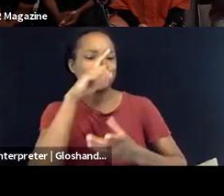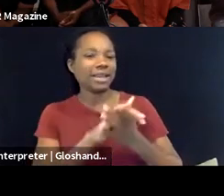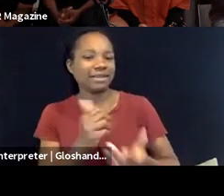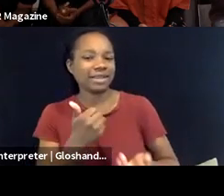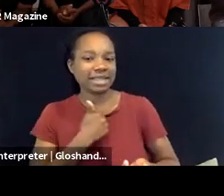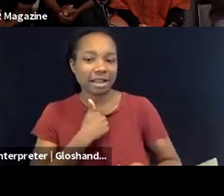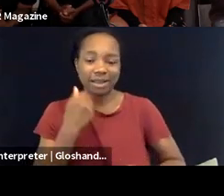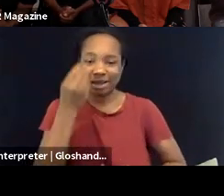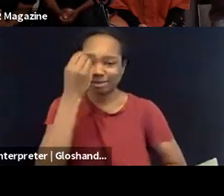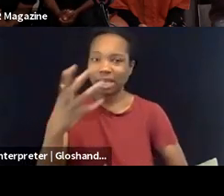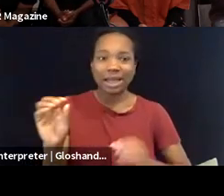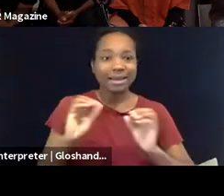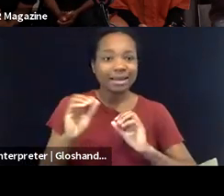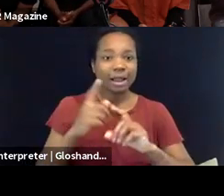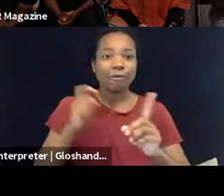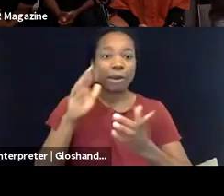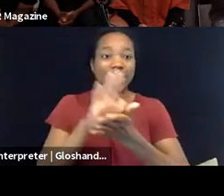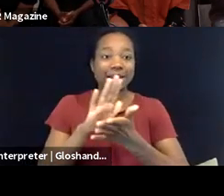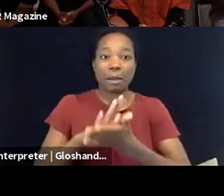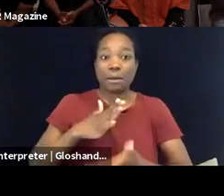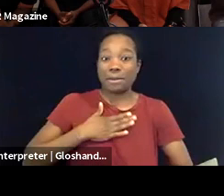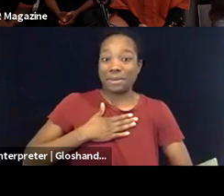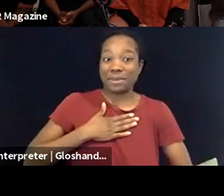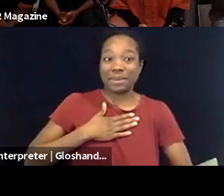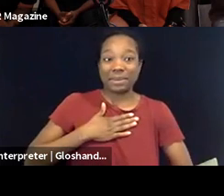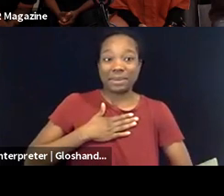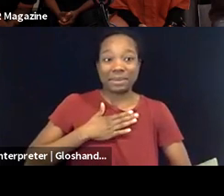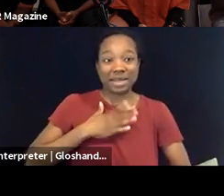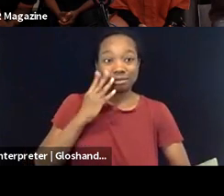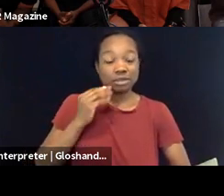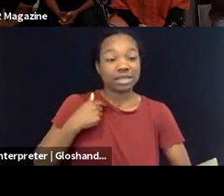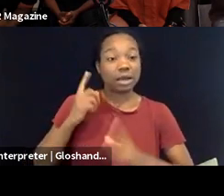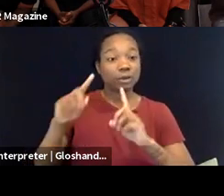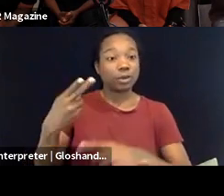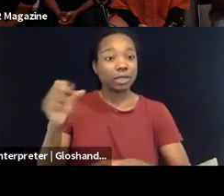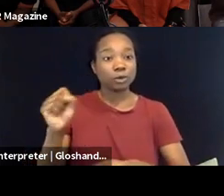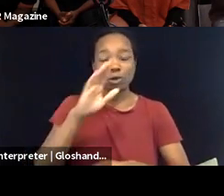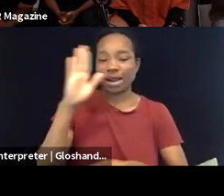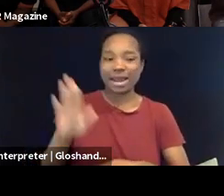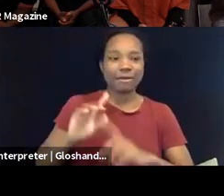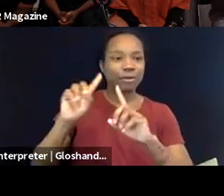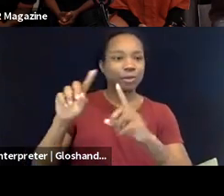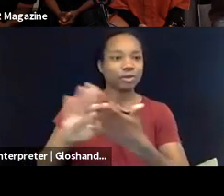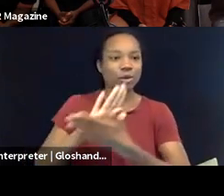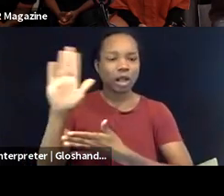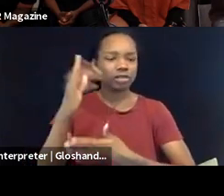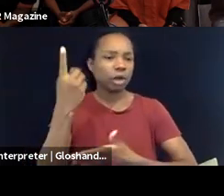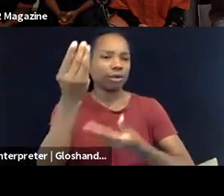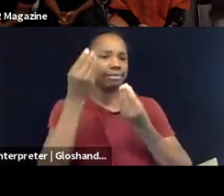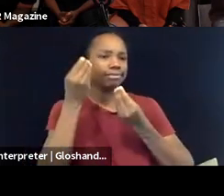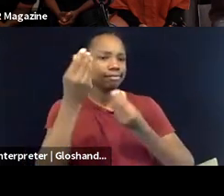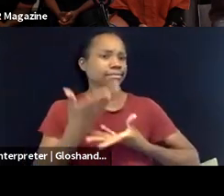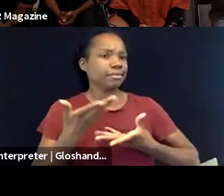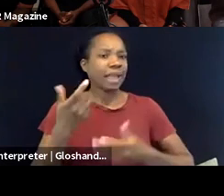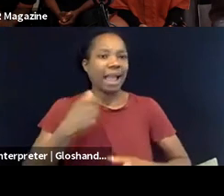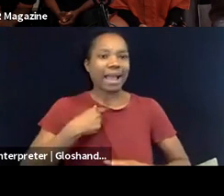academia. Myself just went out to high school, never went to college. I was always told that I was dumb, that I didn't know how to build. And again, we